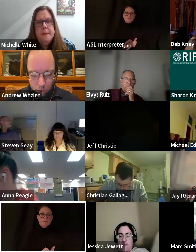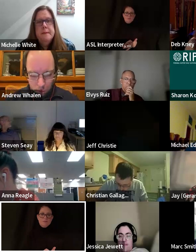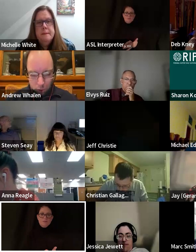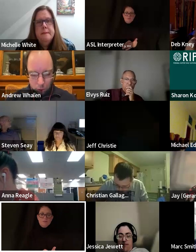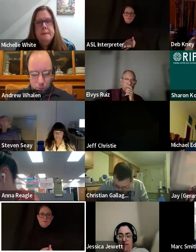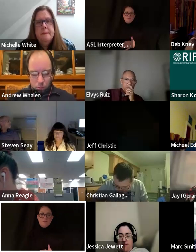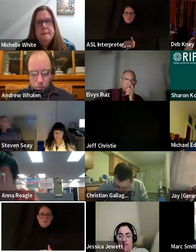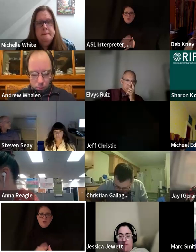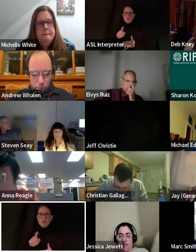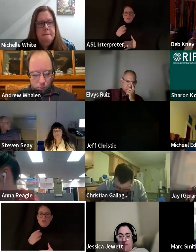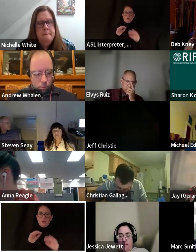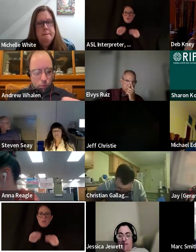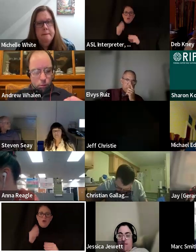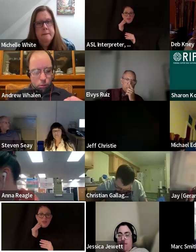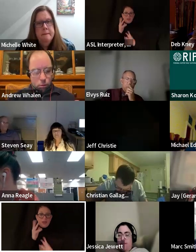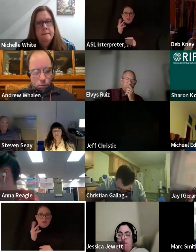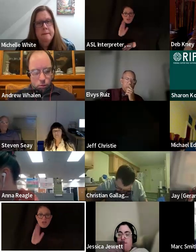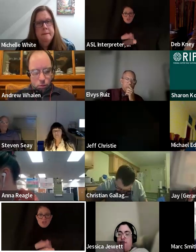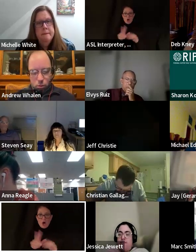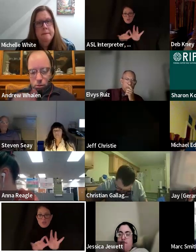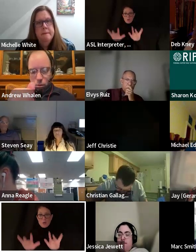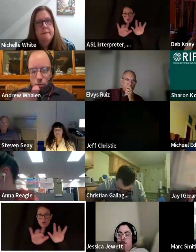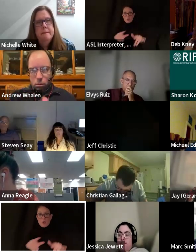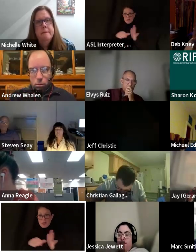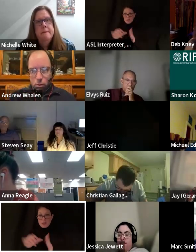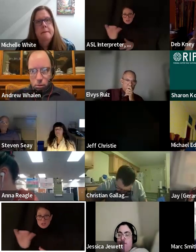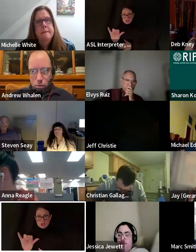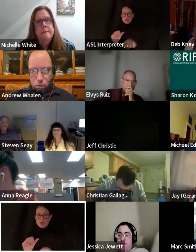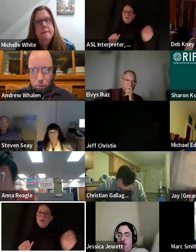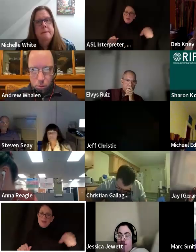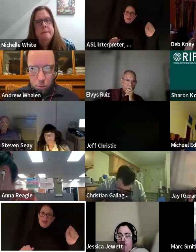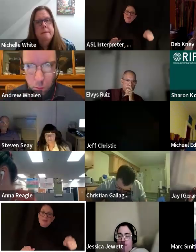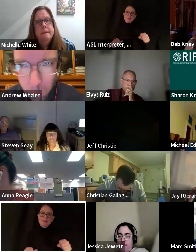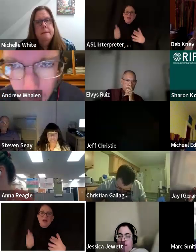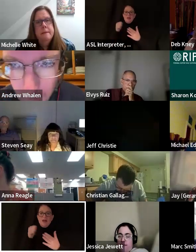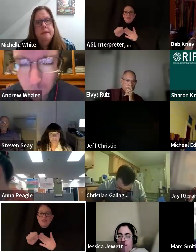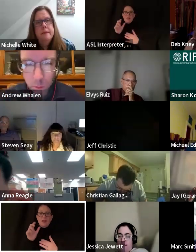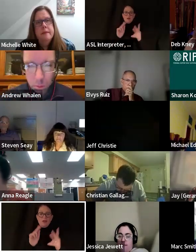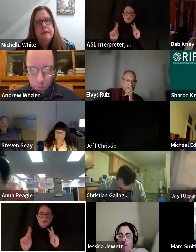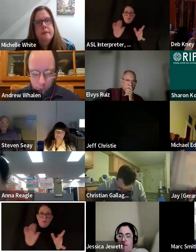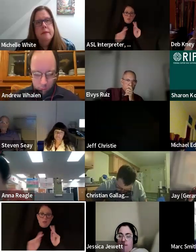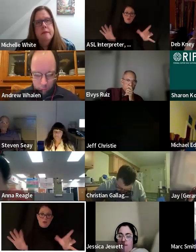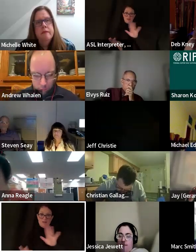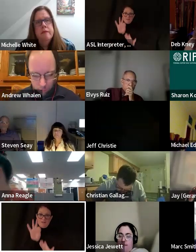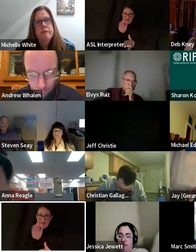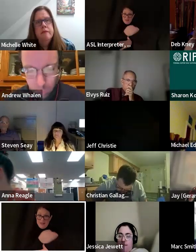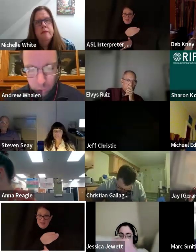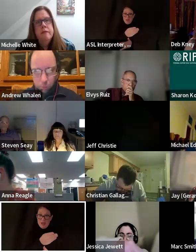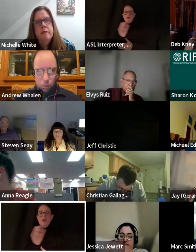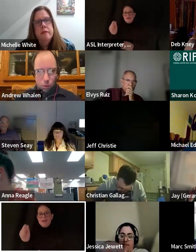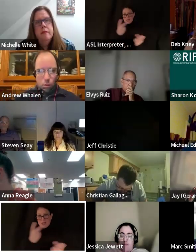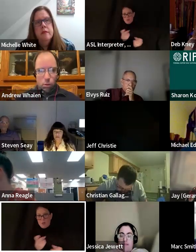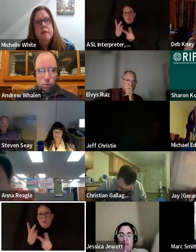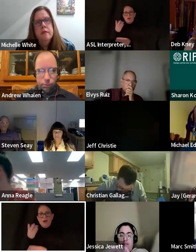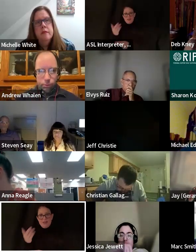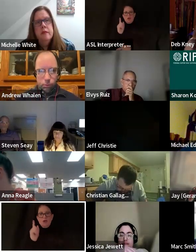And should we put that information on the recording page too? Yeah. Those letters so people can find it there? Yes, that